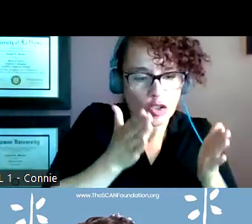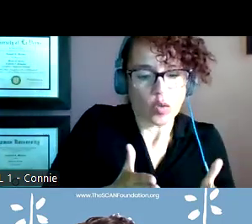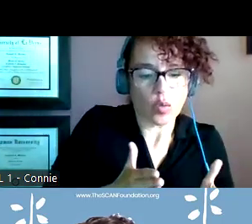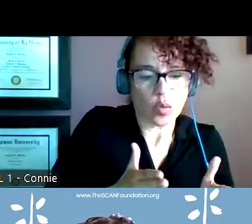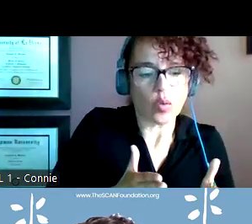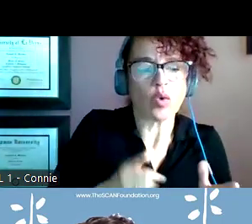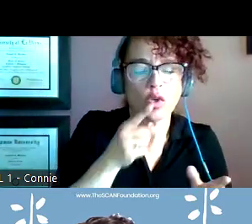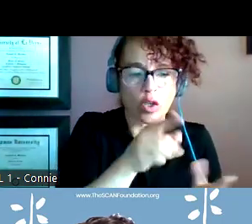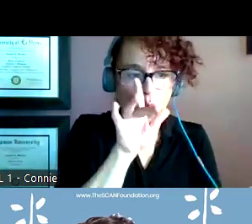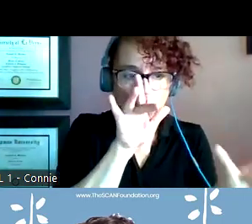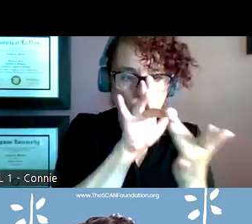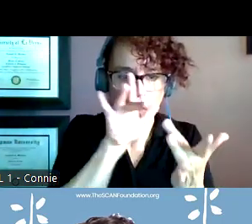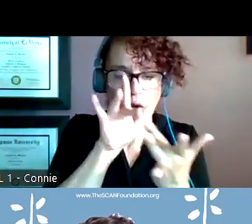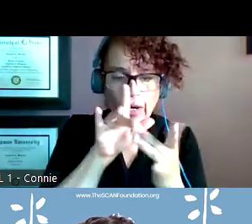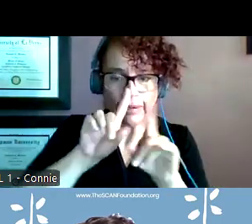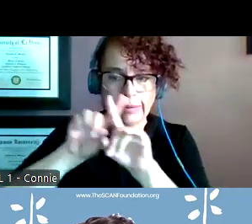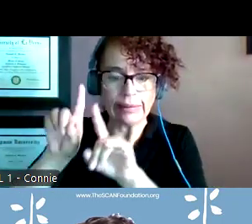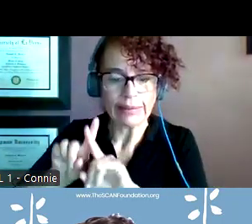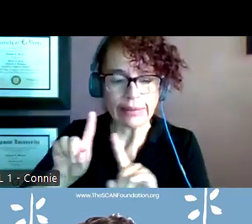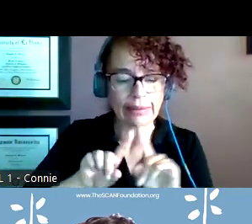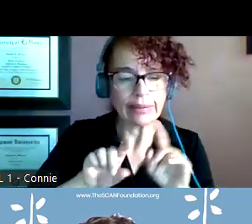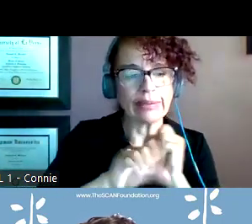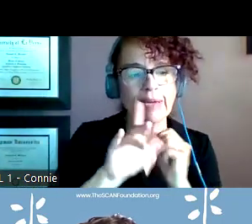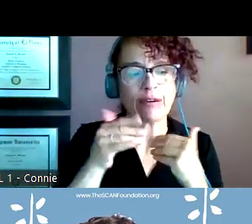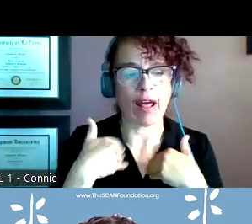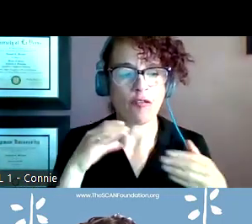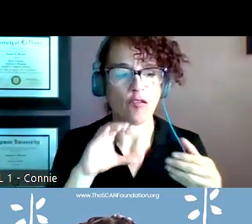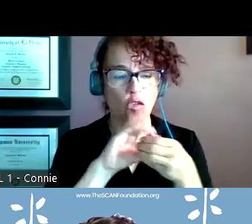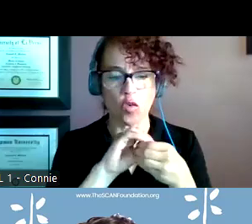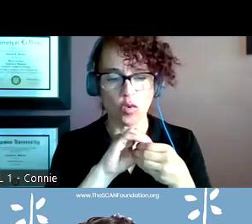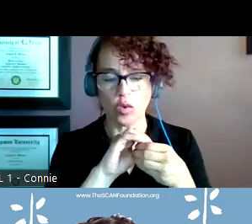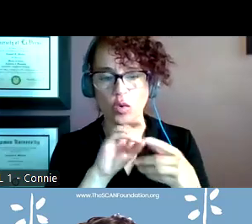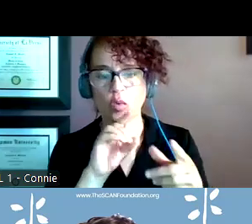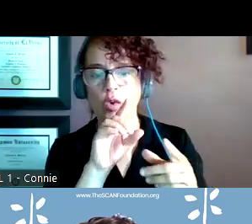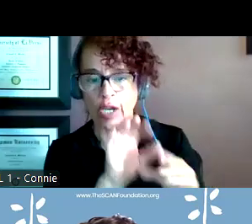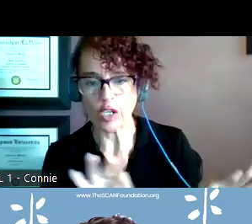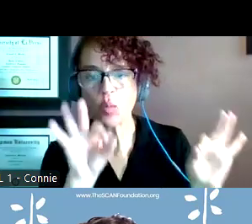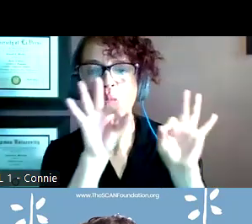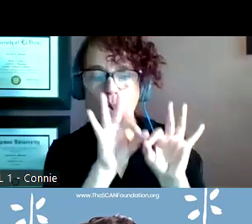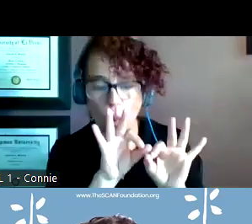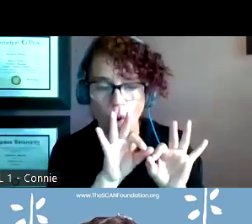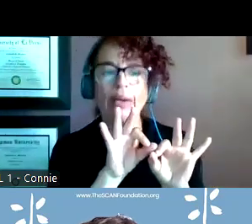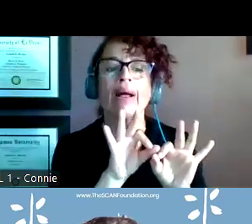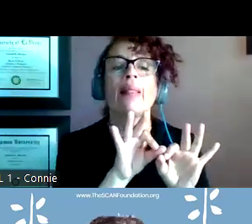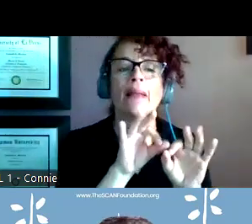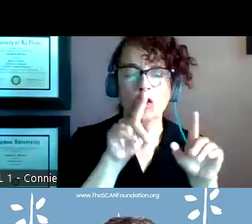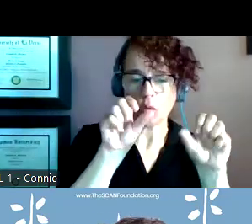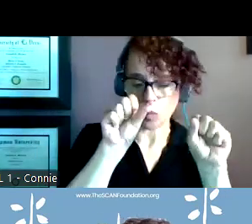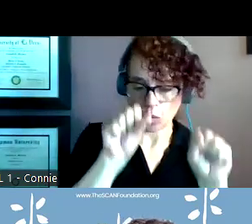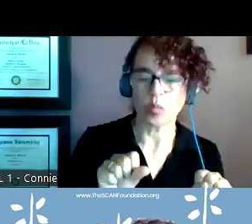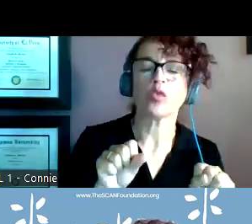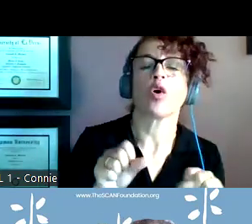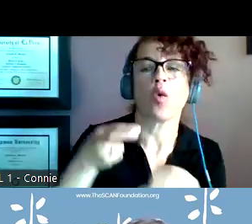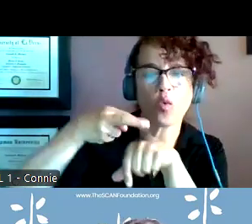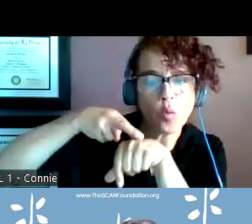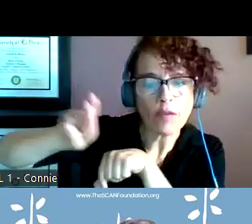they are reaching out to the different avenues, having no wrong door is important, and them being able to be